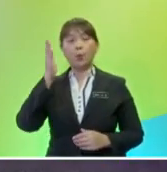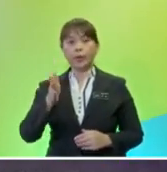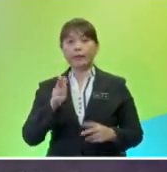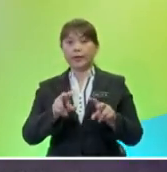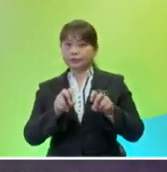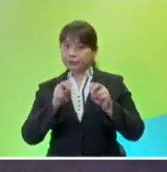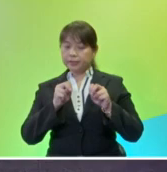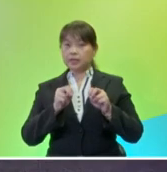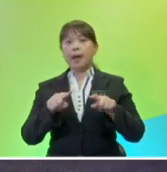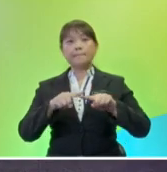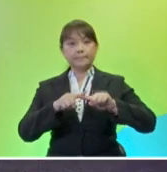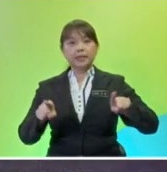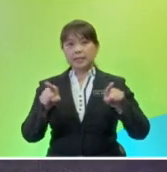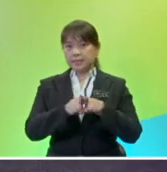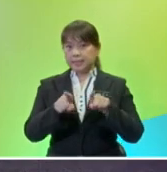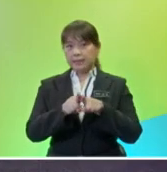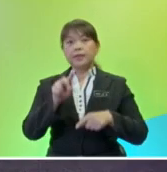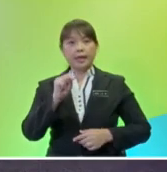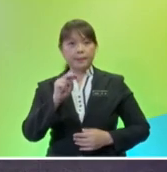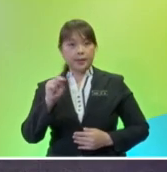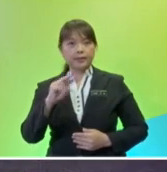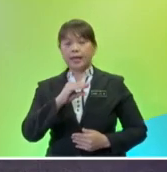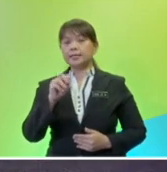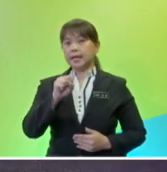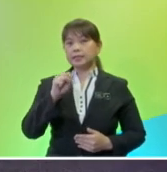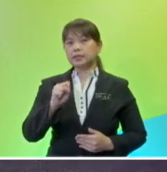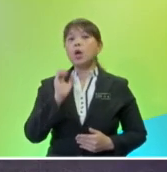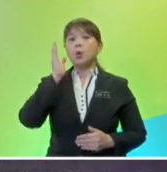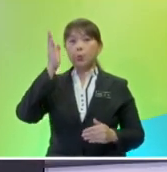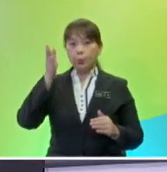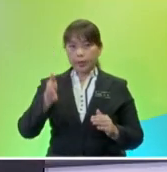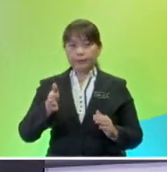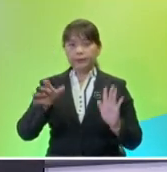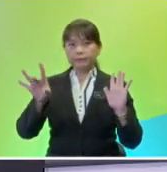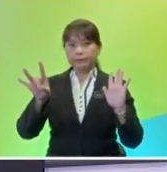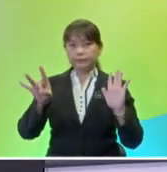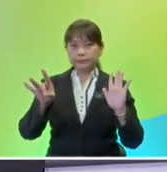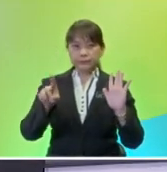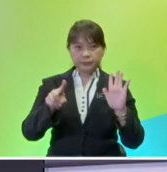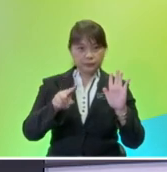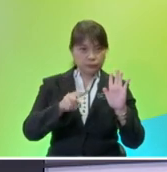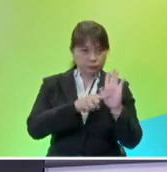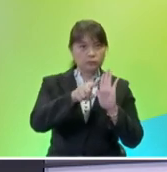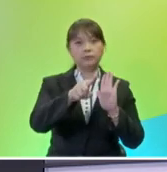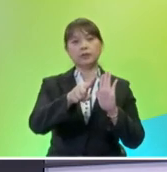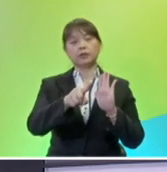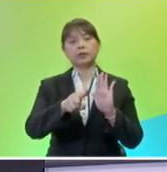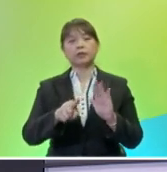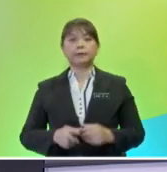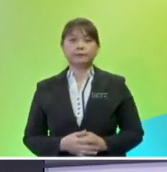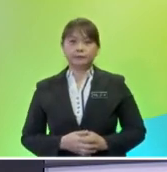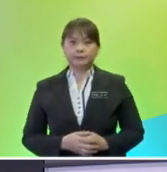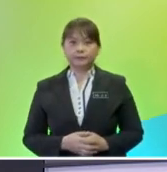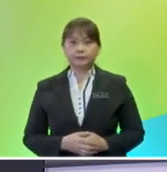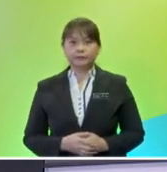pole does not. It will repel. Actually, if you use your own magnets, you can feel it. That,